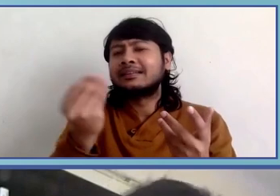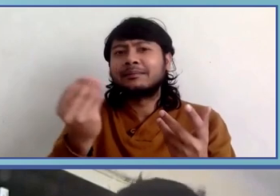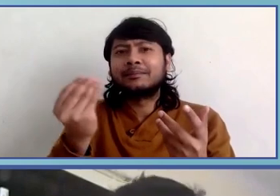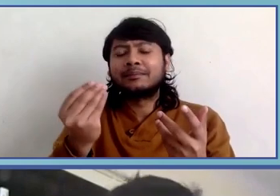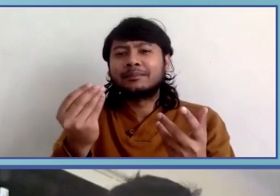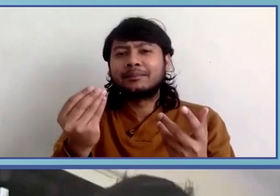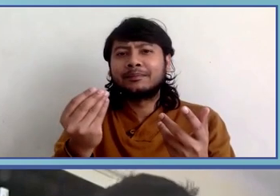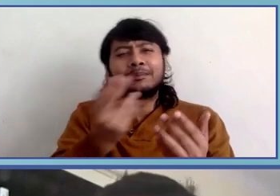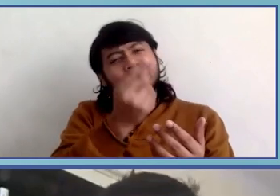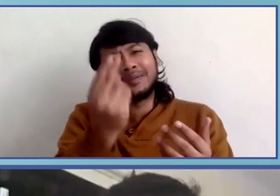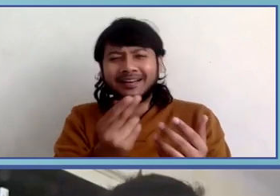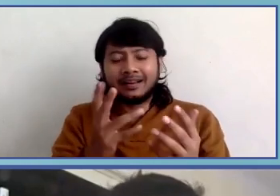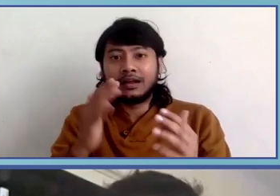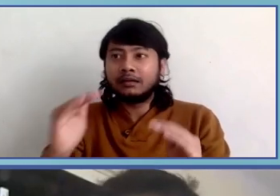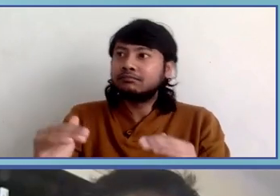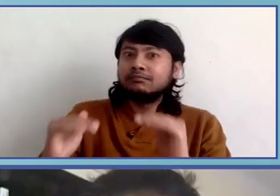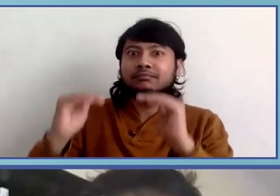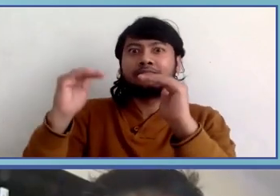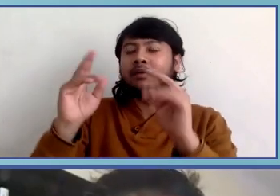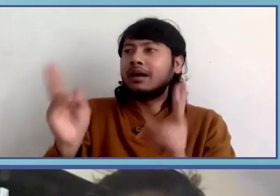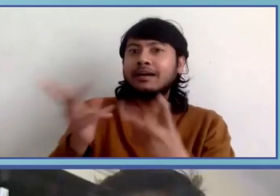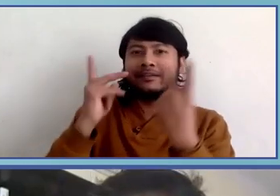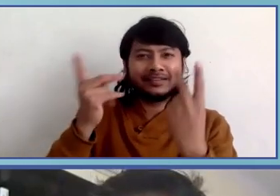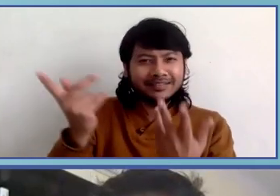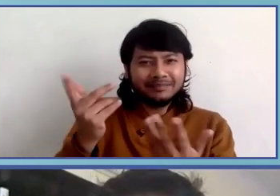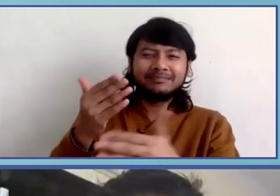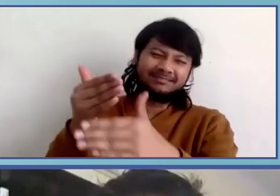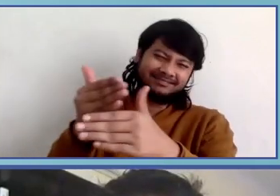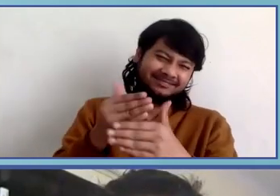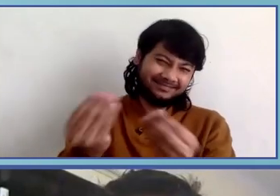in future? Please share with us.